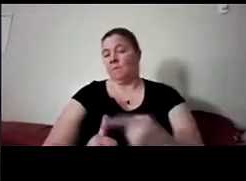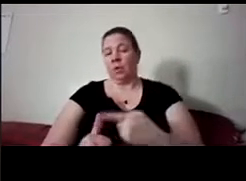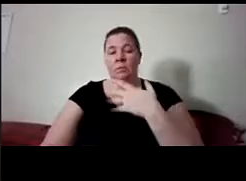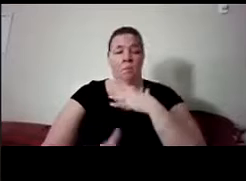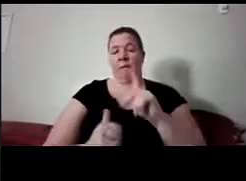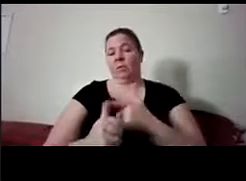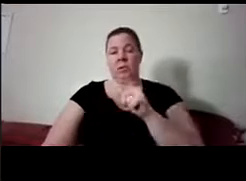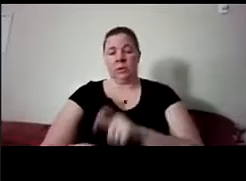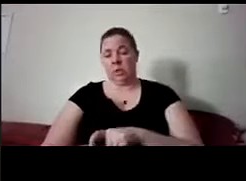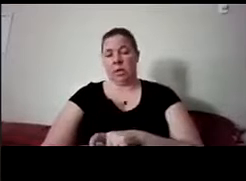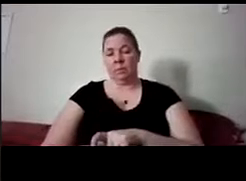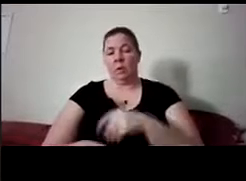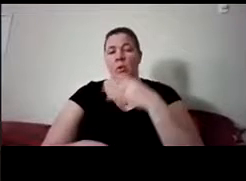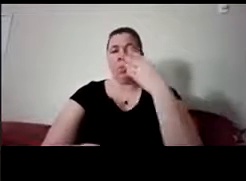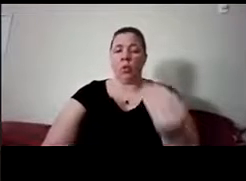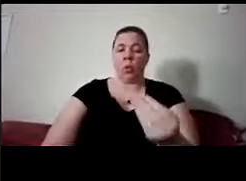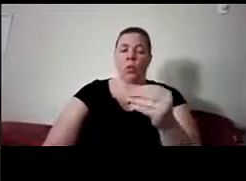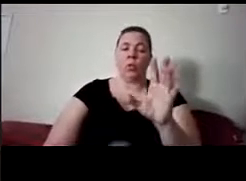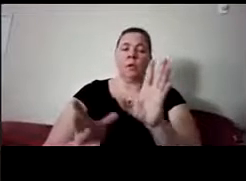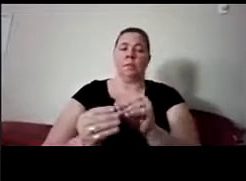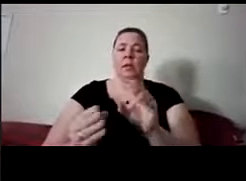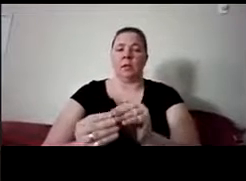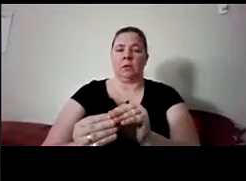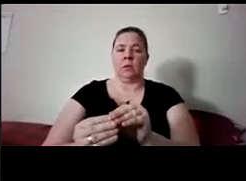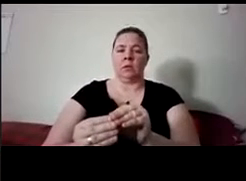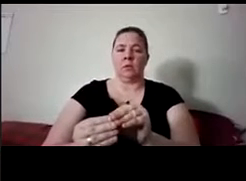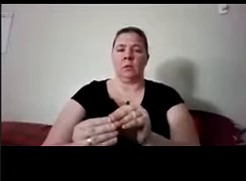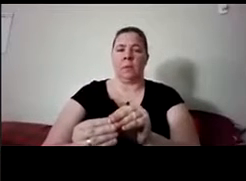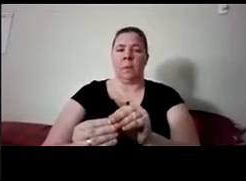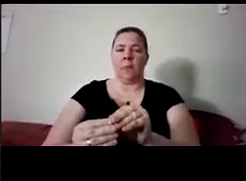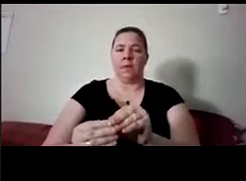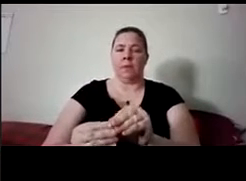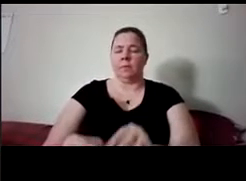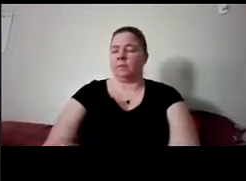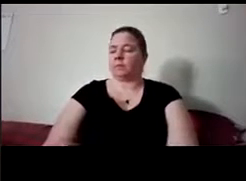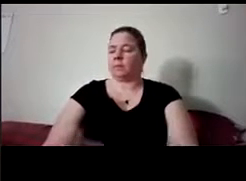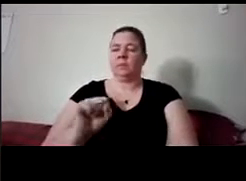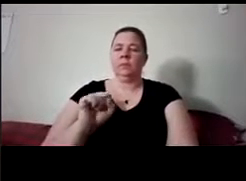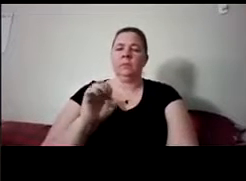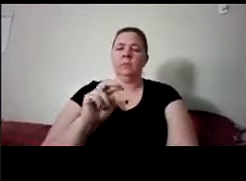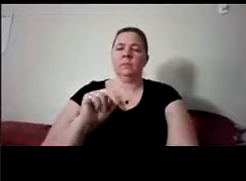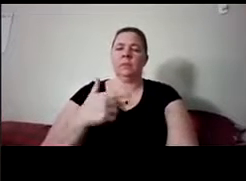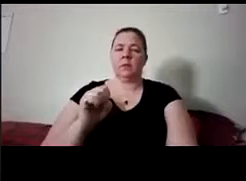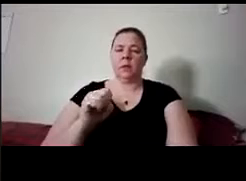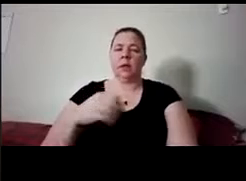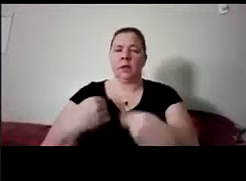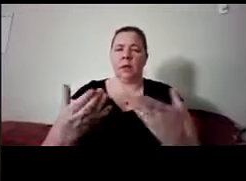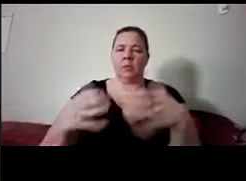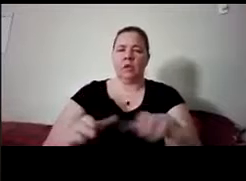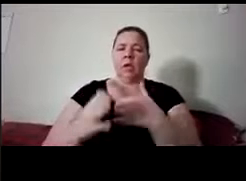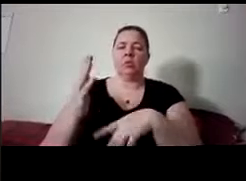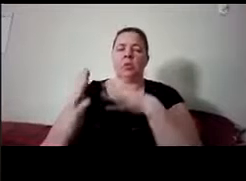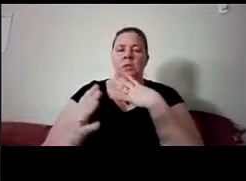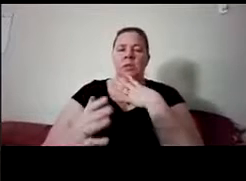first time of attending a Zoom meeting here, madam. I thought you said you've been here several times. Okay, Senge, let's just give him a chance to see what kind